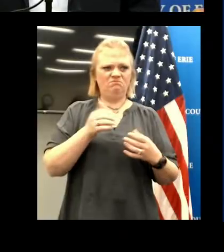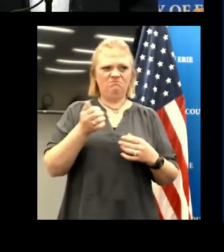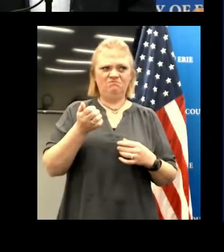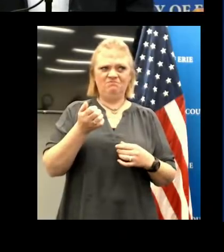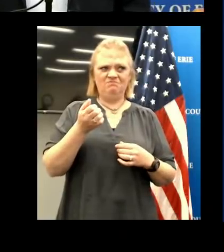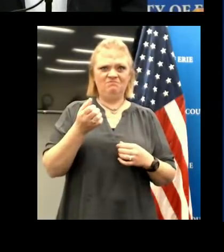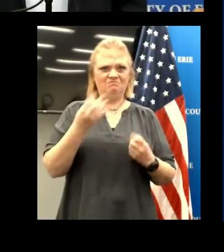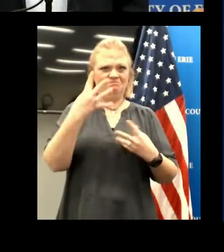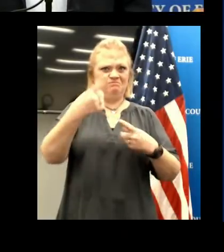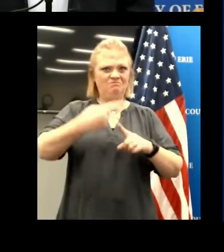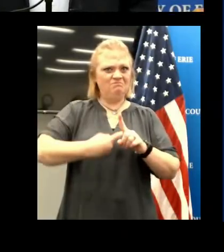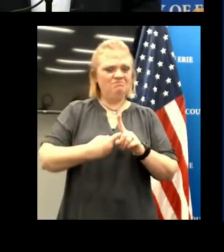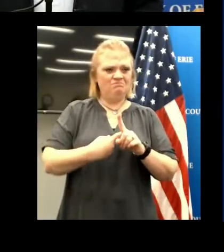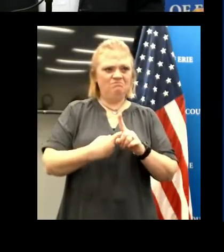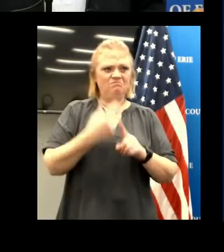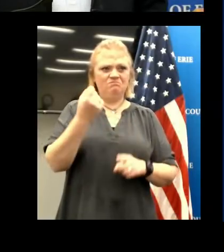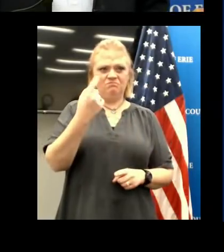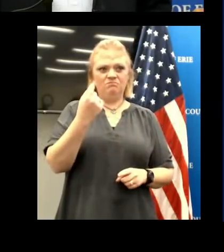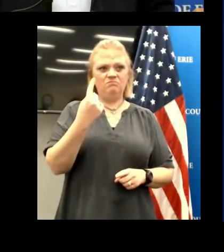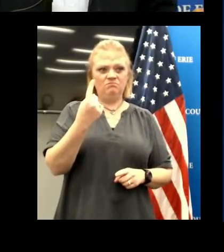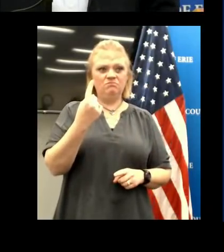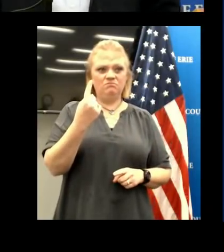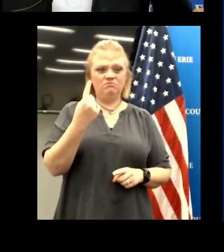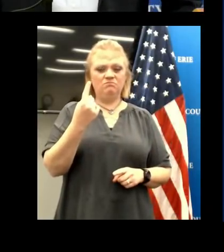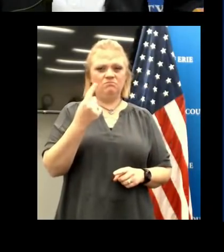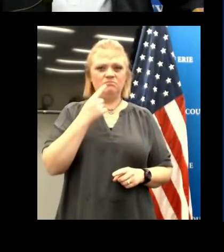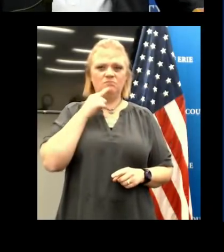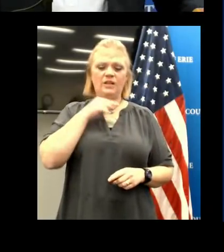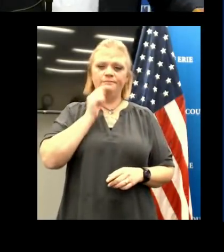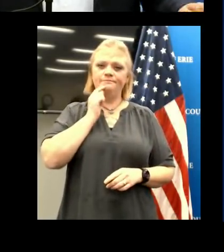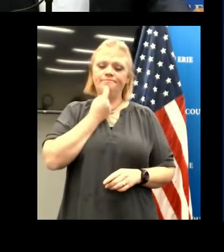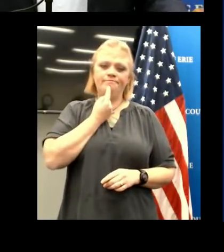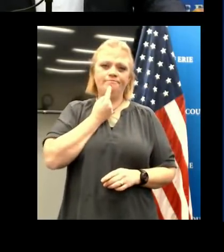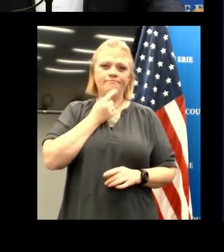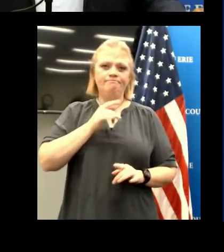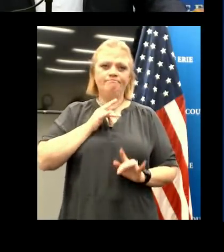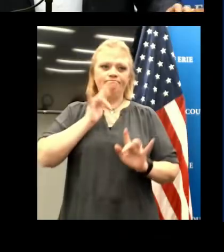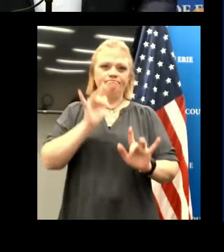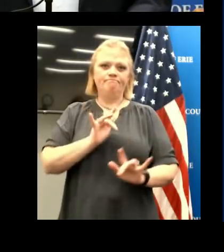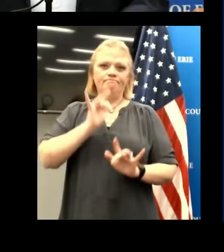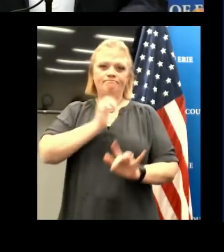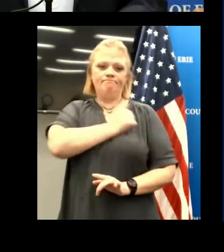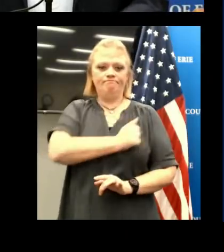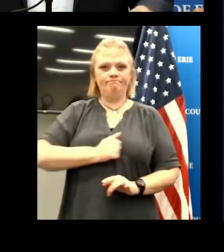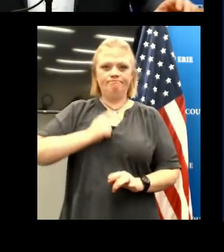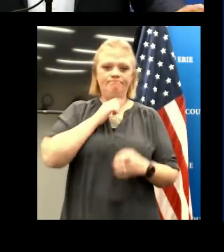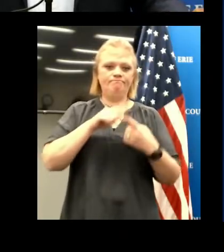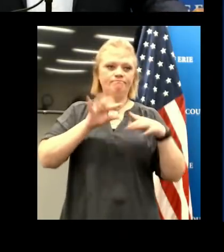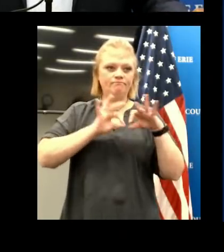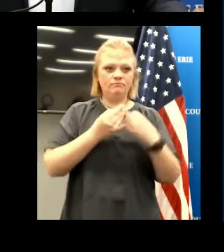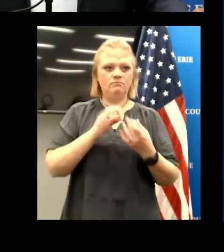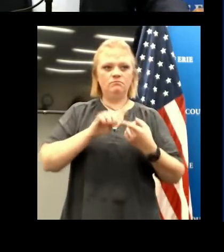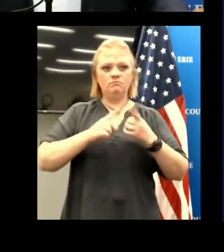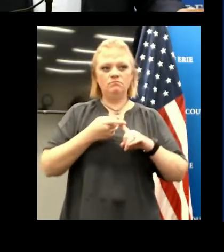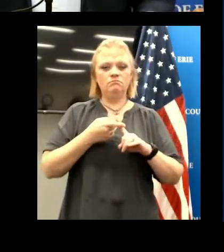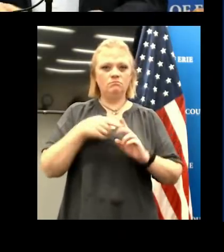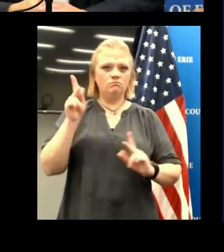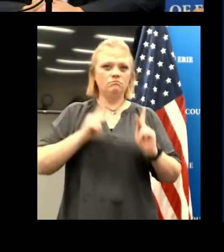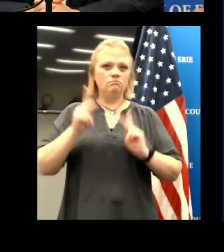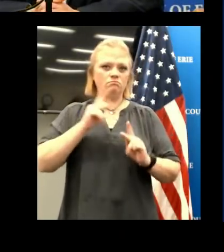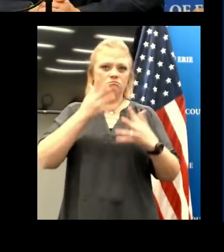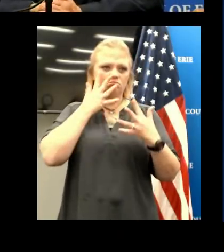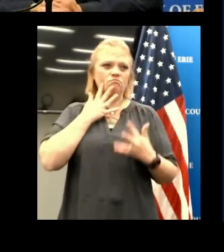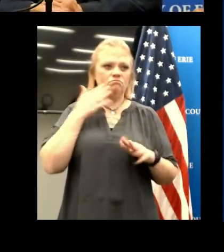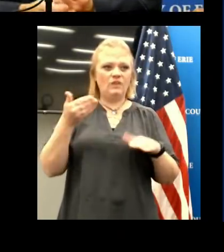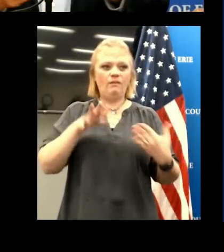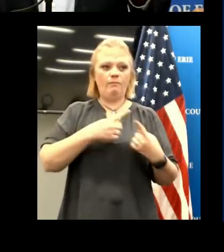believe. 11 deaths. So my deepest condolences to the family and friends and loved ones of those who've unfortunately